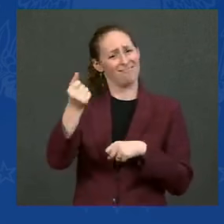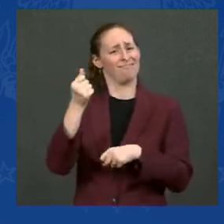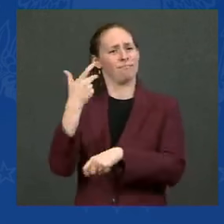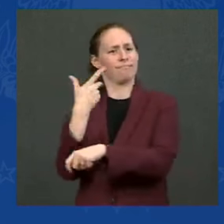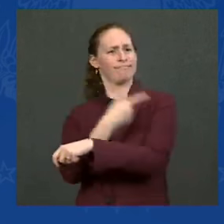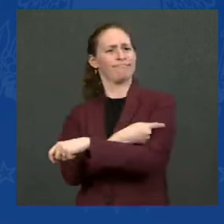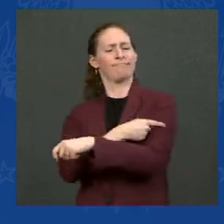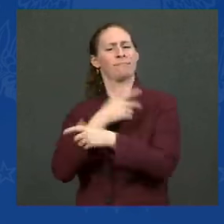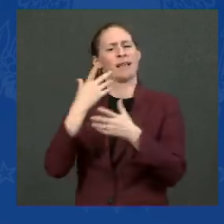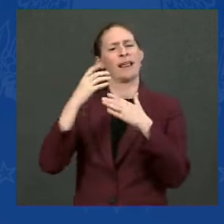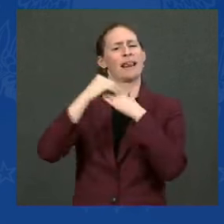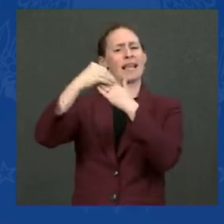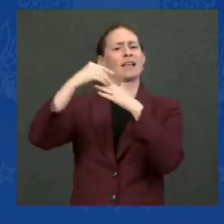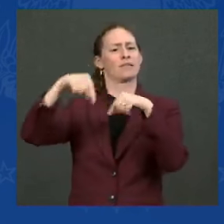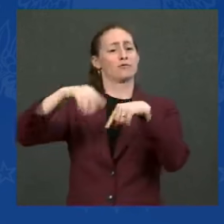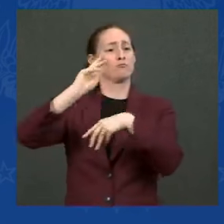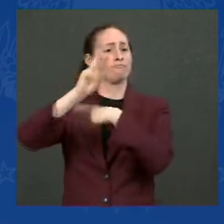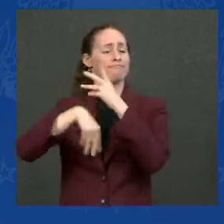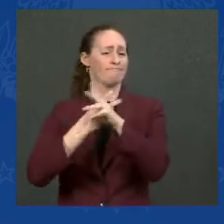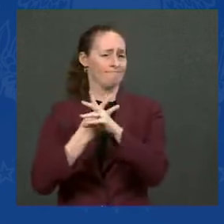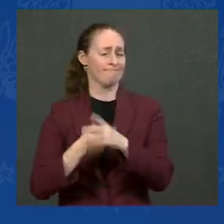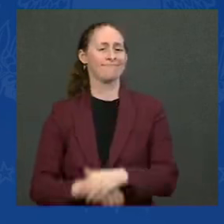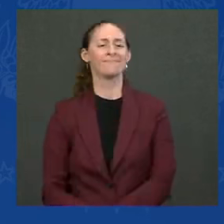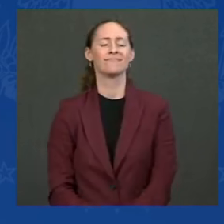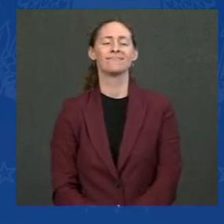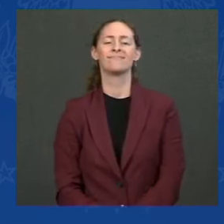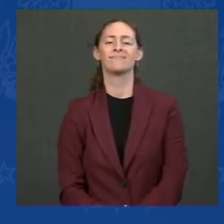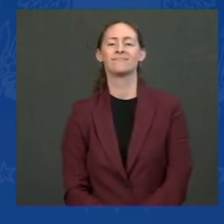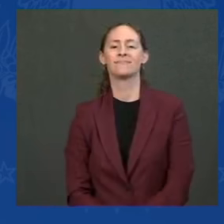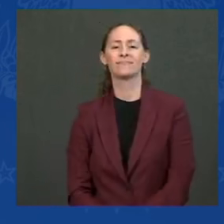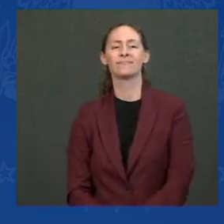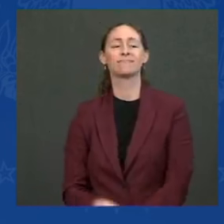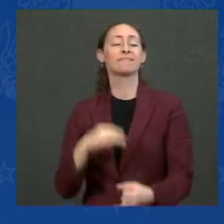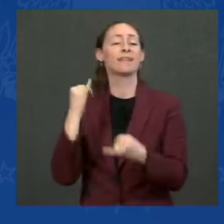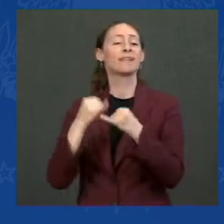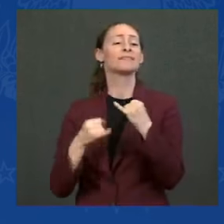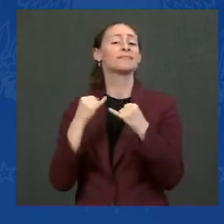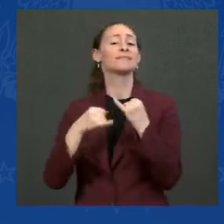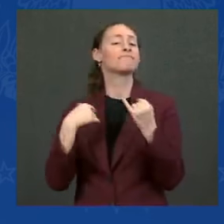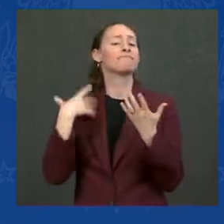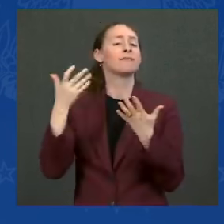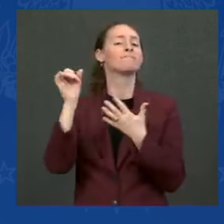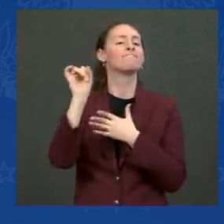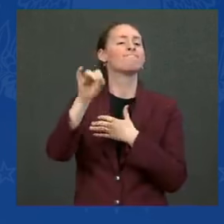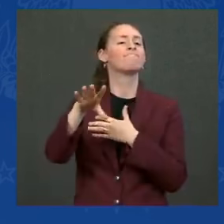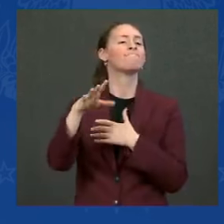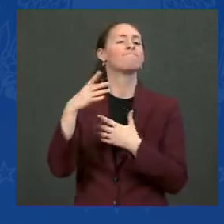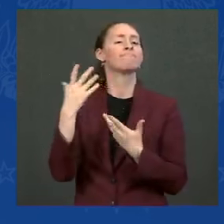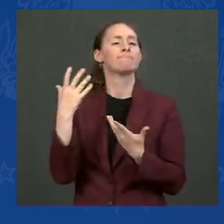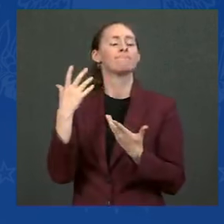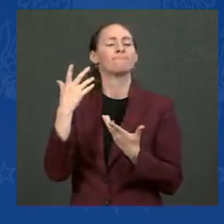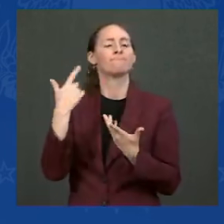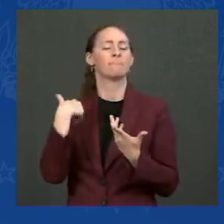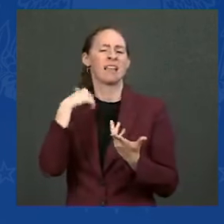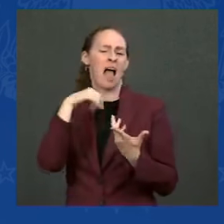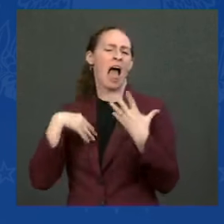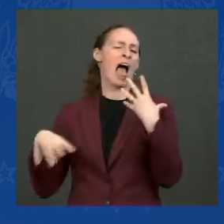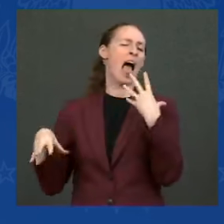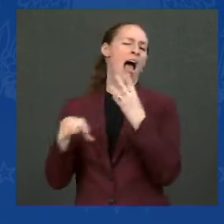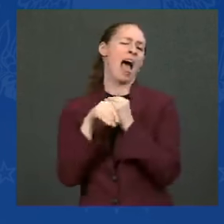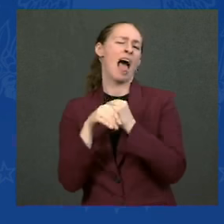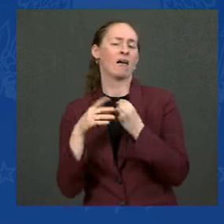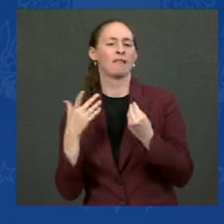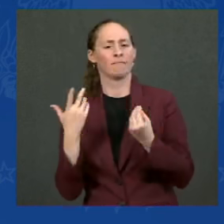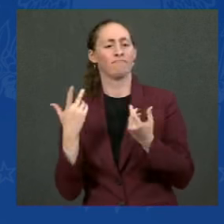world. And one last thing I'd like to mention, which is not directly, it's not part of what I was going to say today, but I've made a